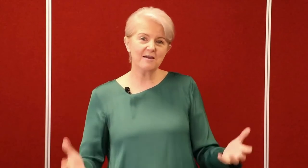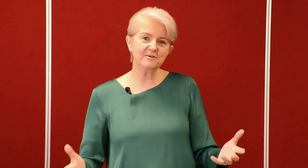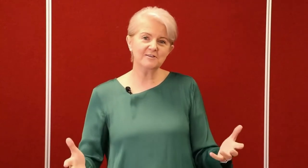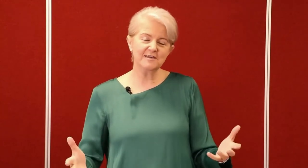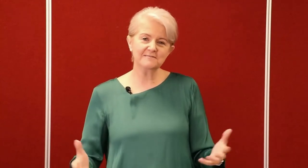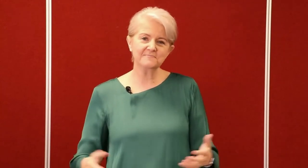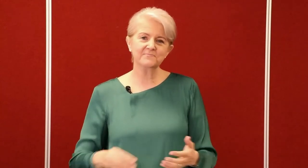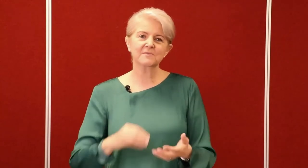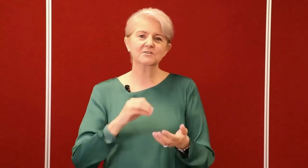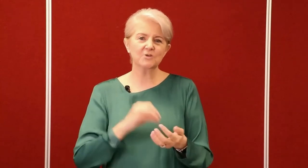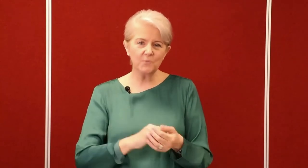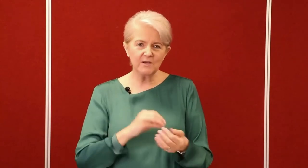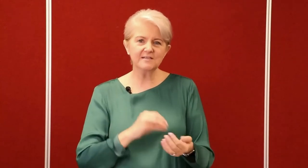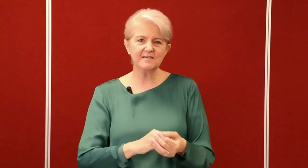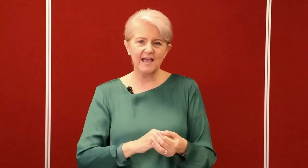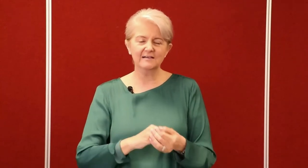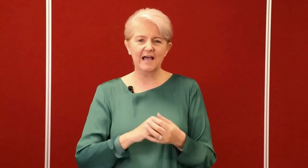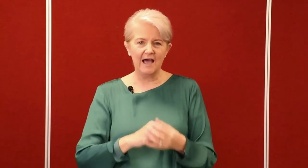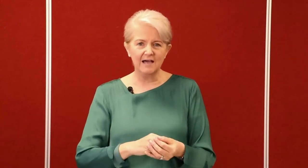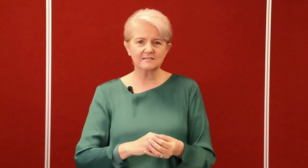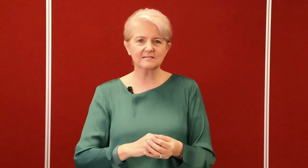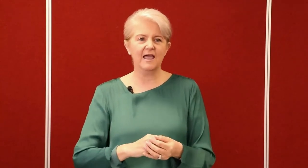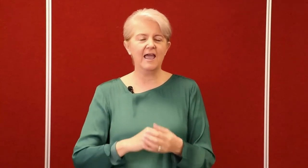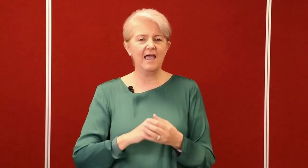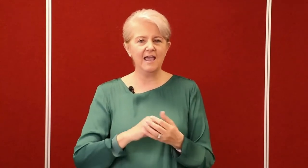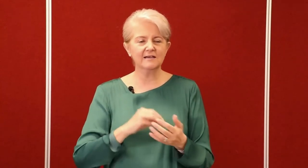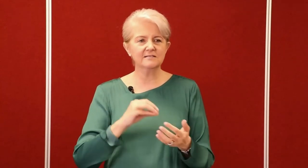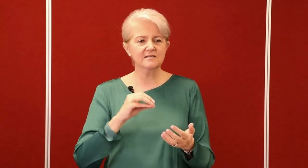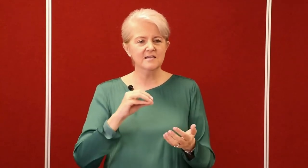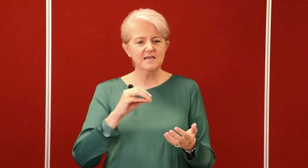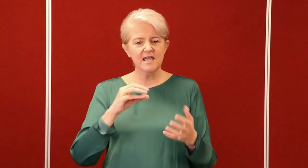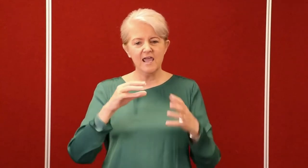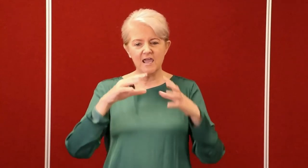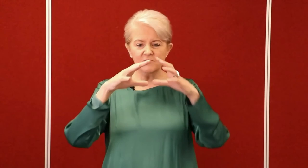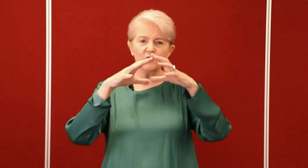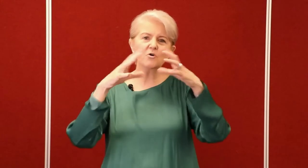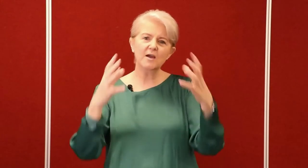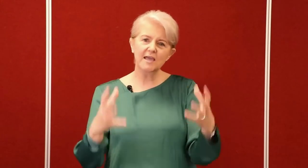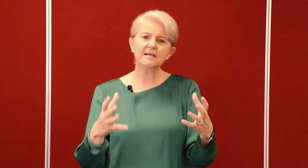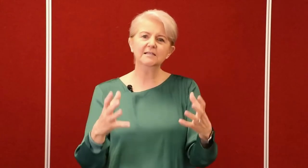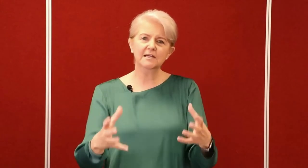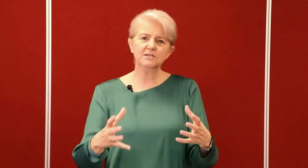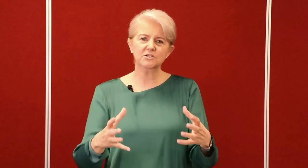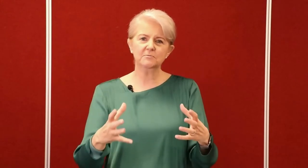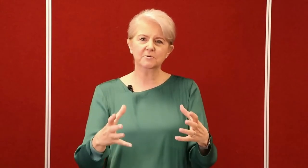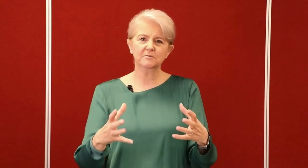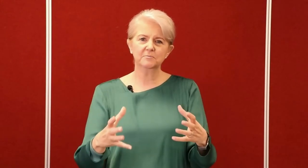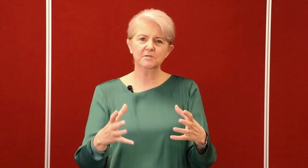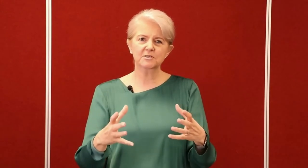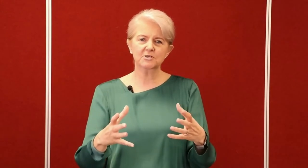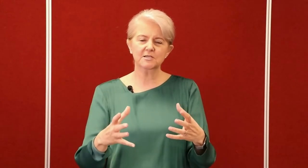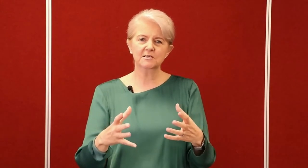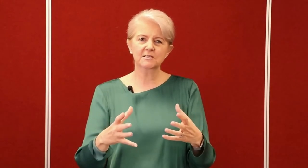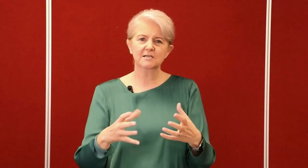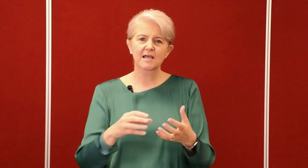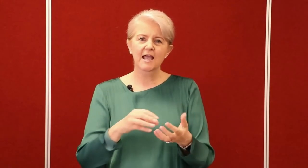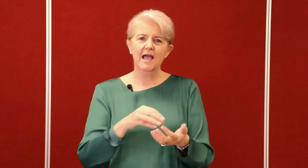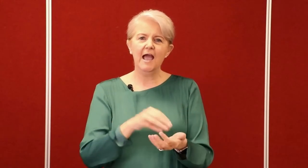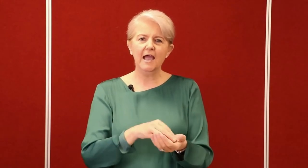know everything. So when in doubt, ask. And if you're in a leadership